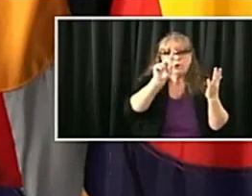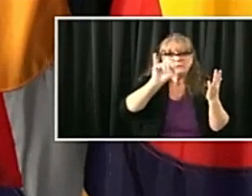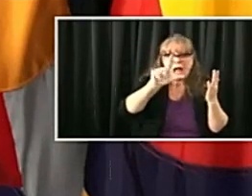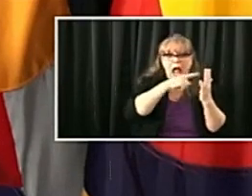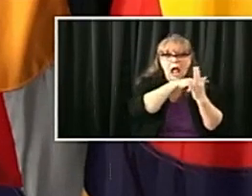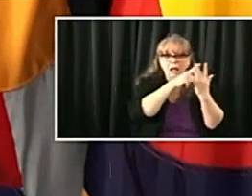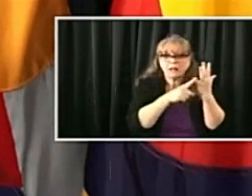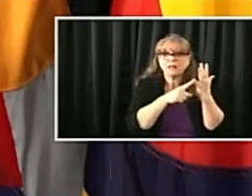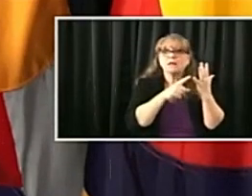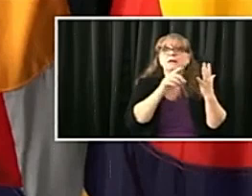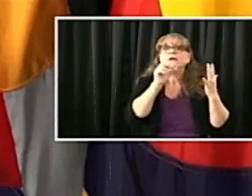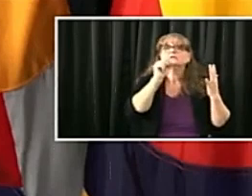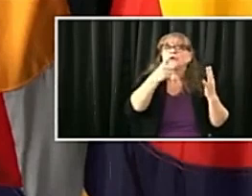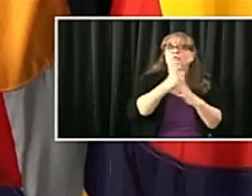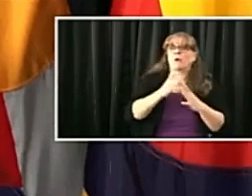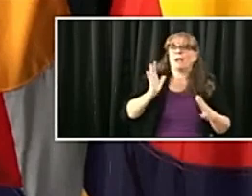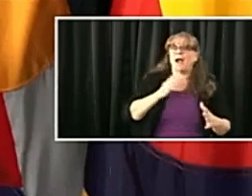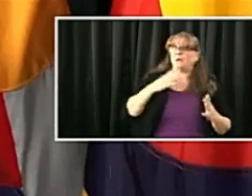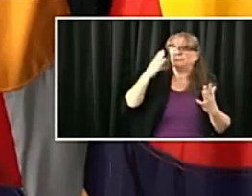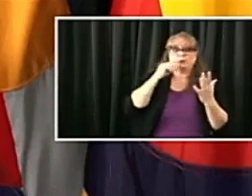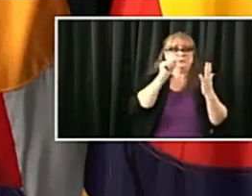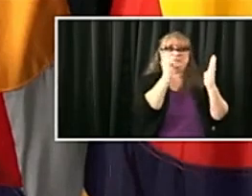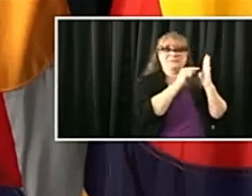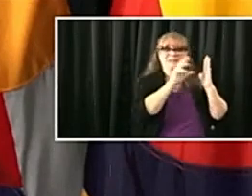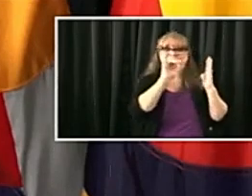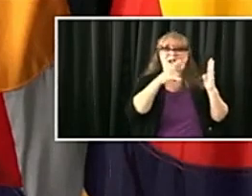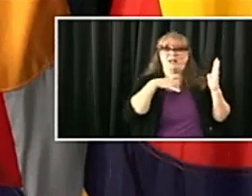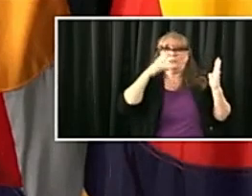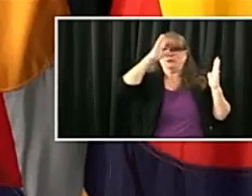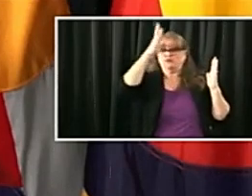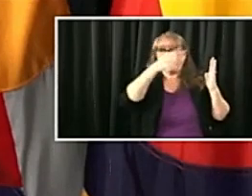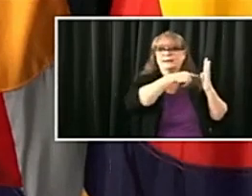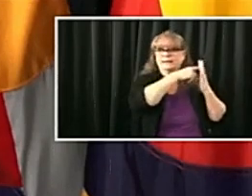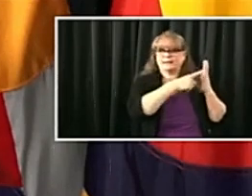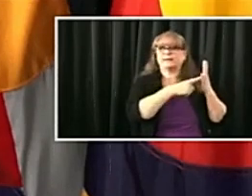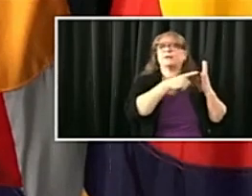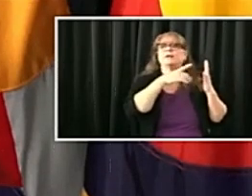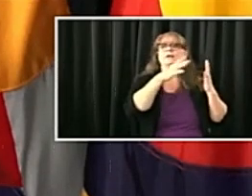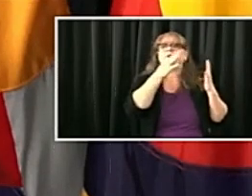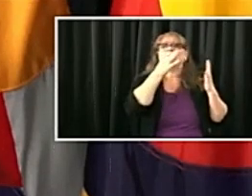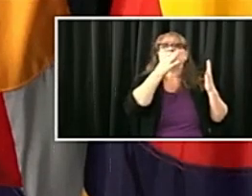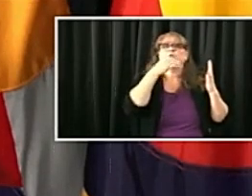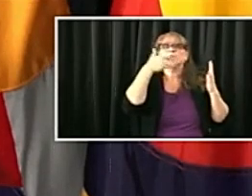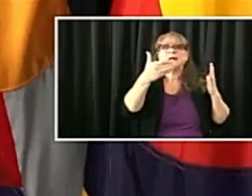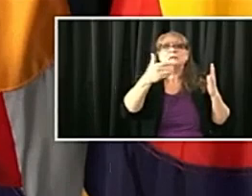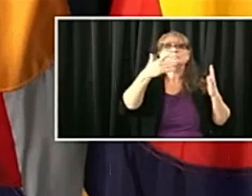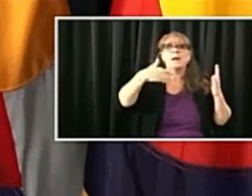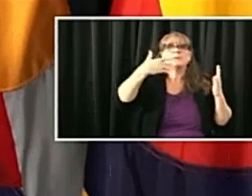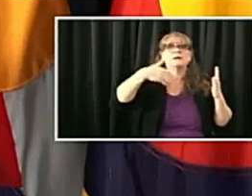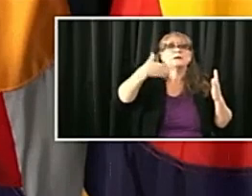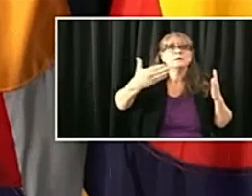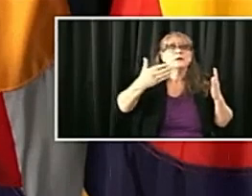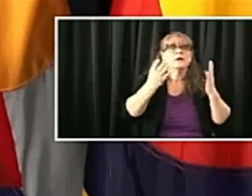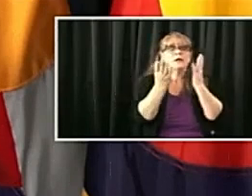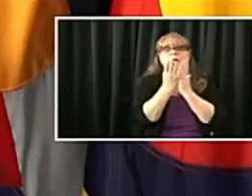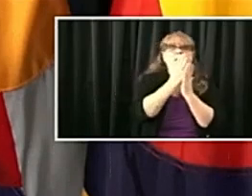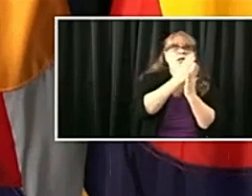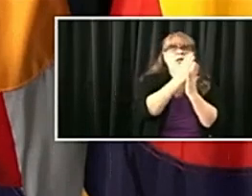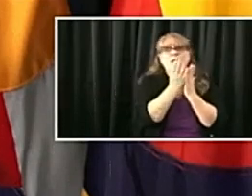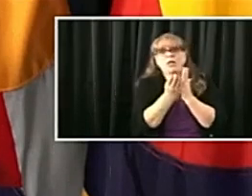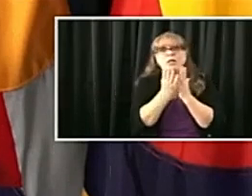with the dial that we put out in draft in the next couple days, and they'll be common and they'll be implemented. These are not major changes. They're simply